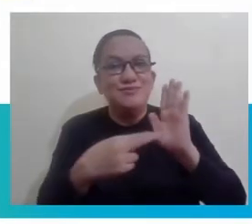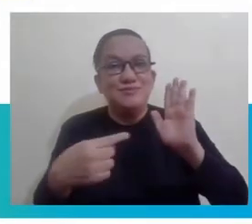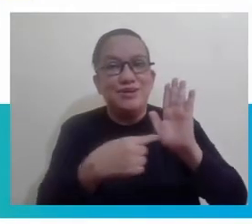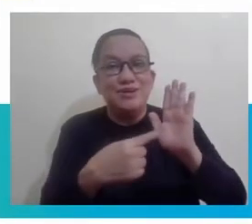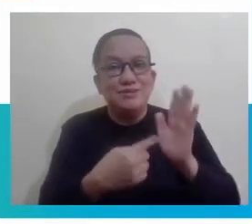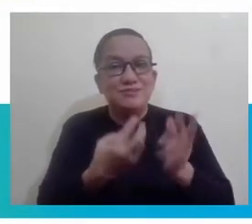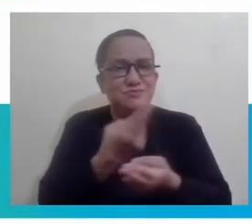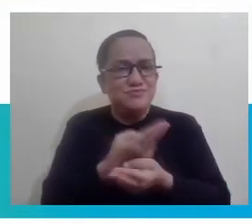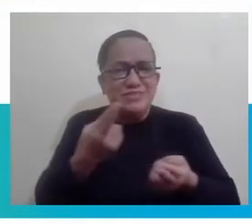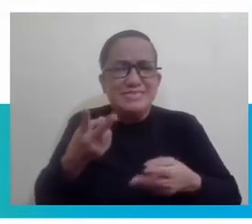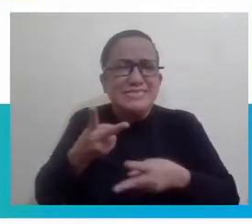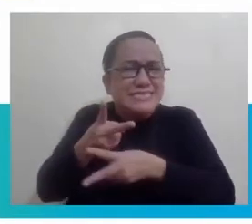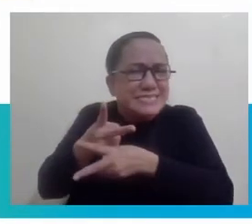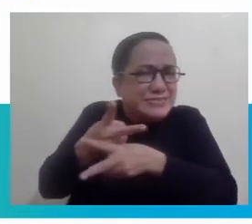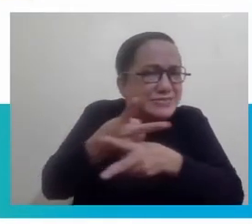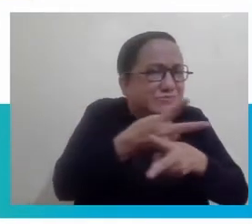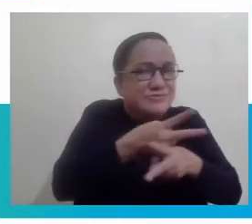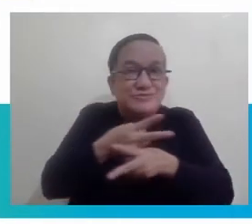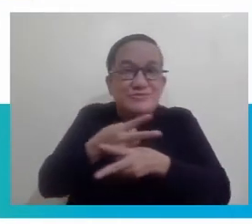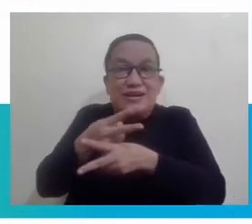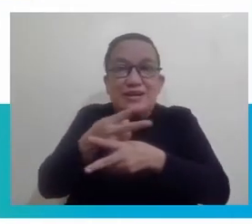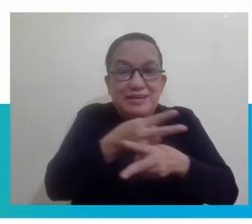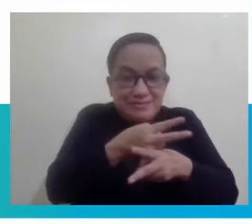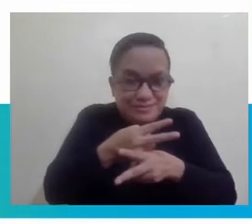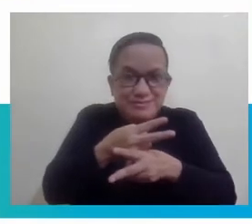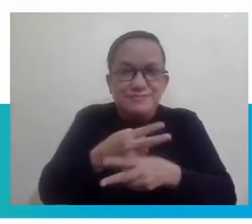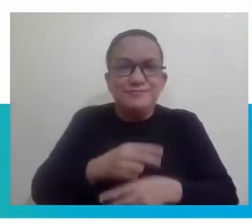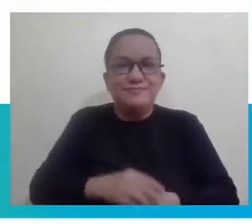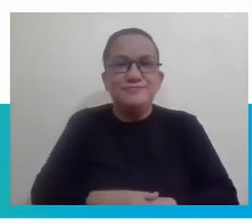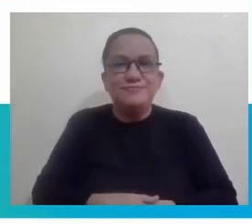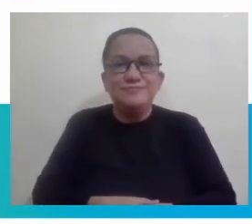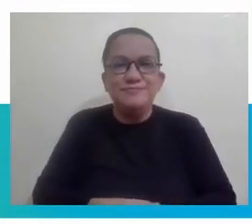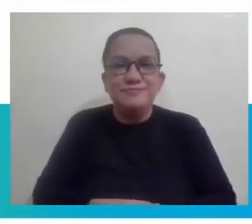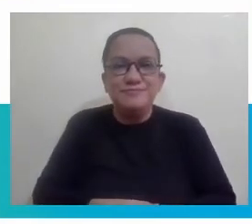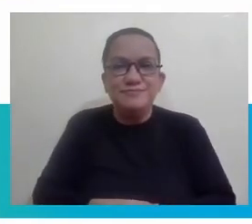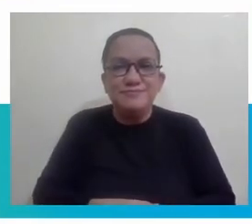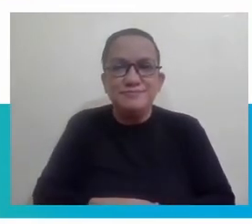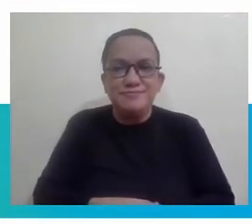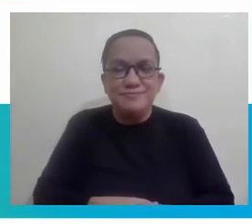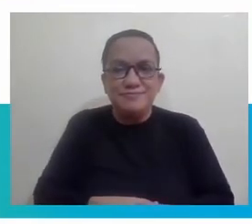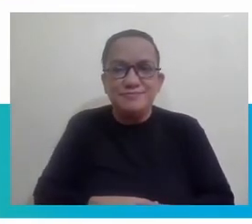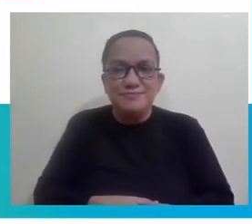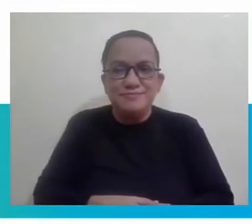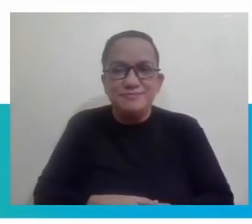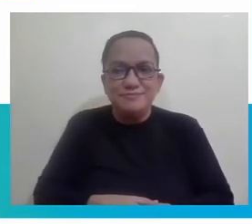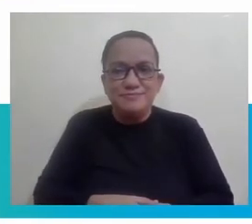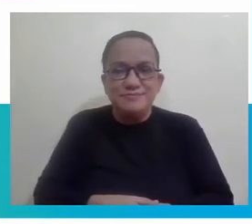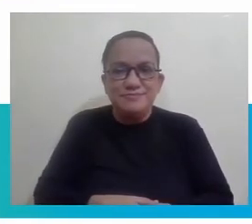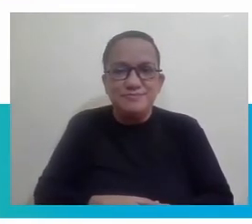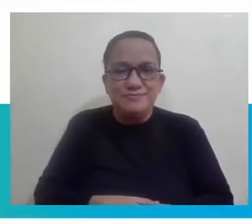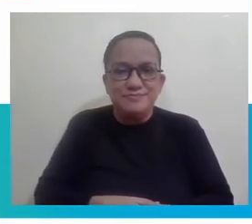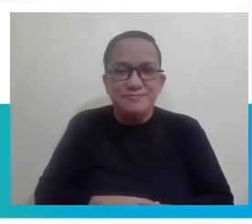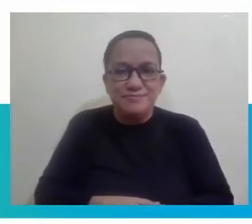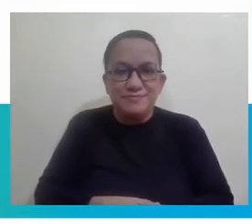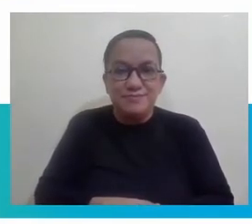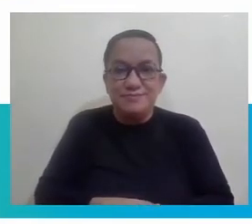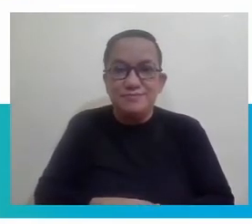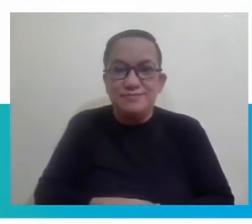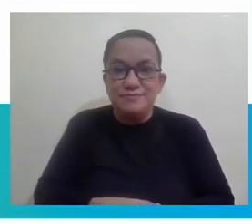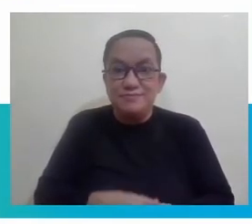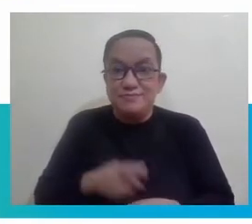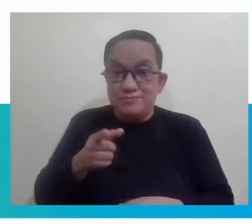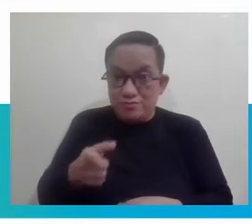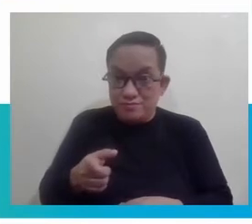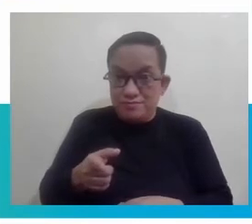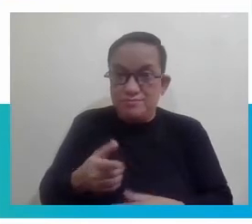here is to do less of is non-compliance to fisheries management rules, because there are a lot of people,